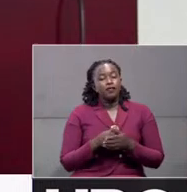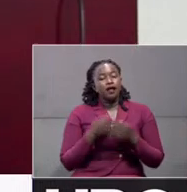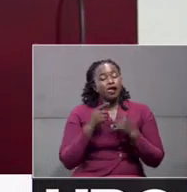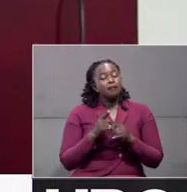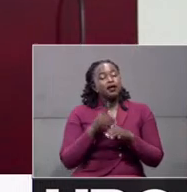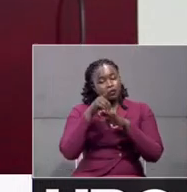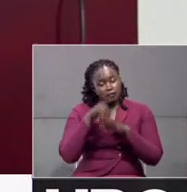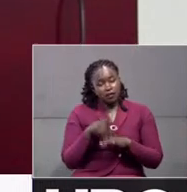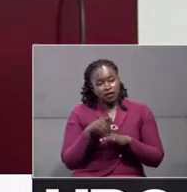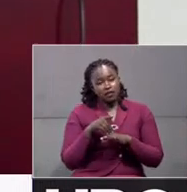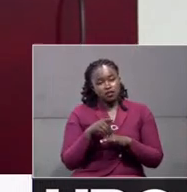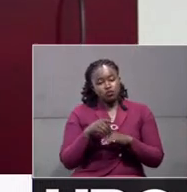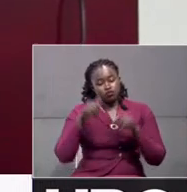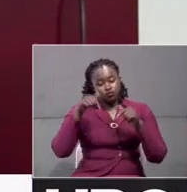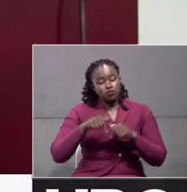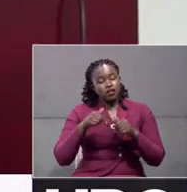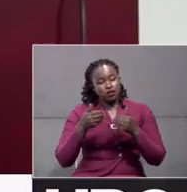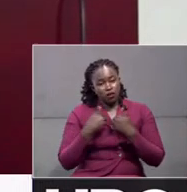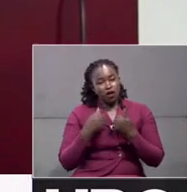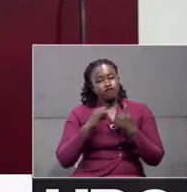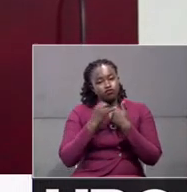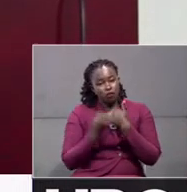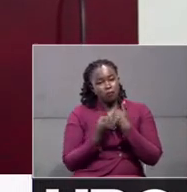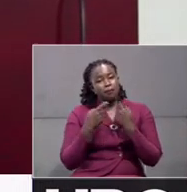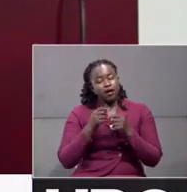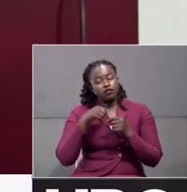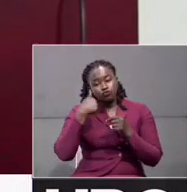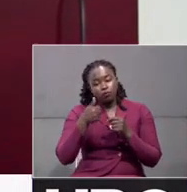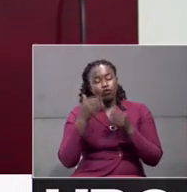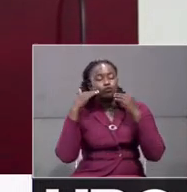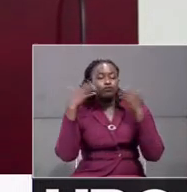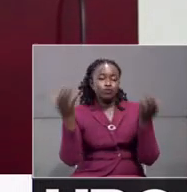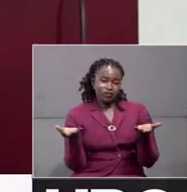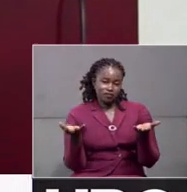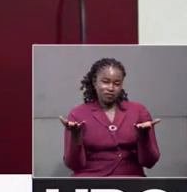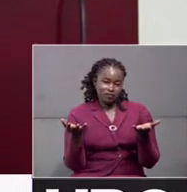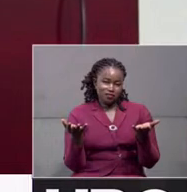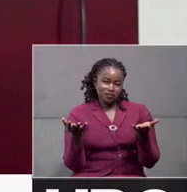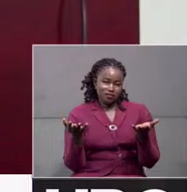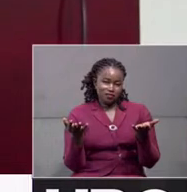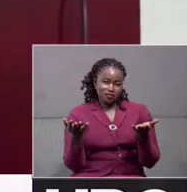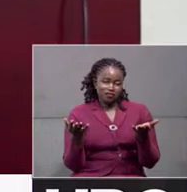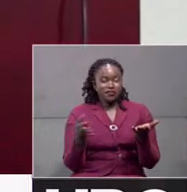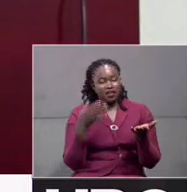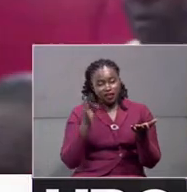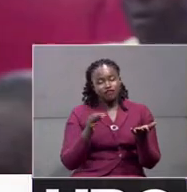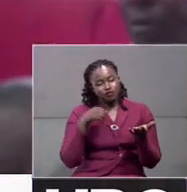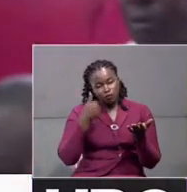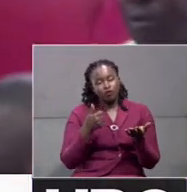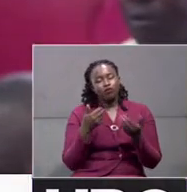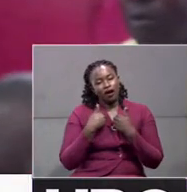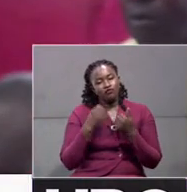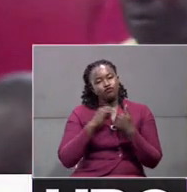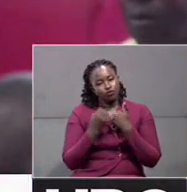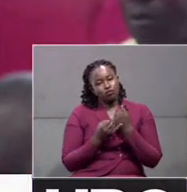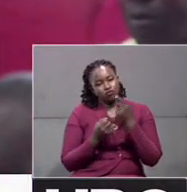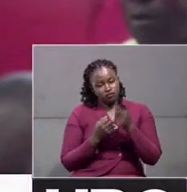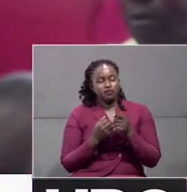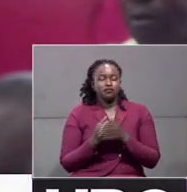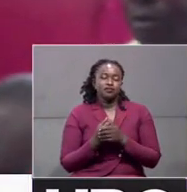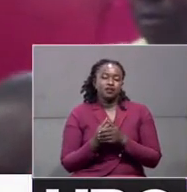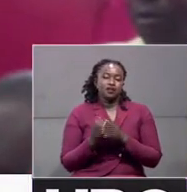job today. But tomorrow you don't know whether you will hold it.